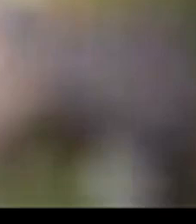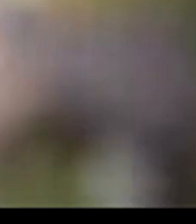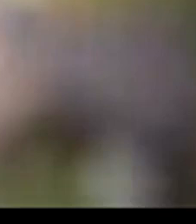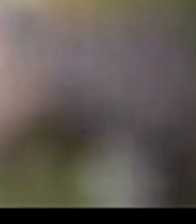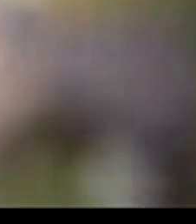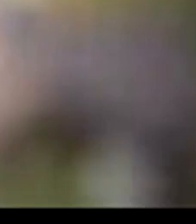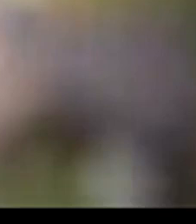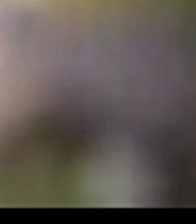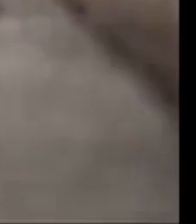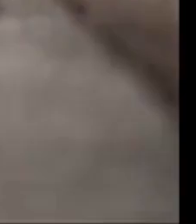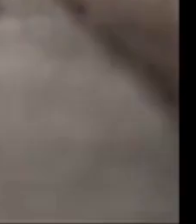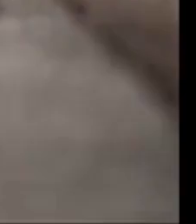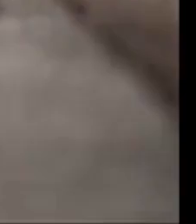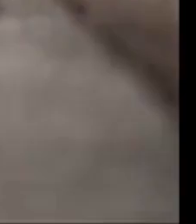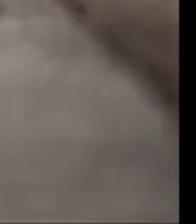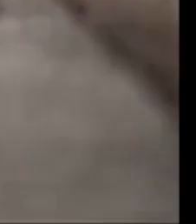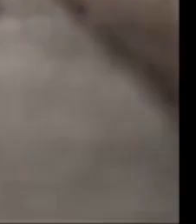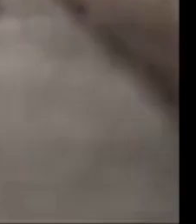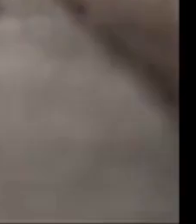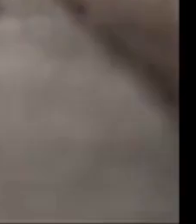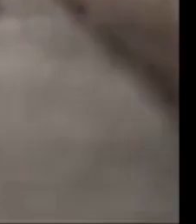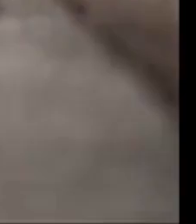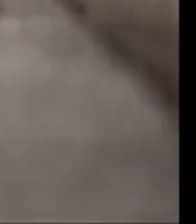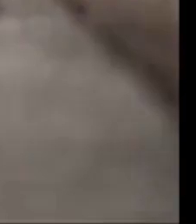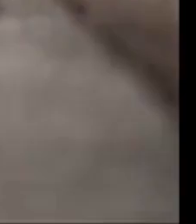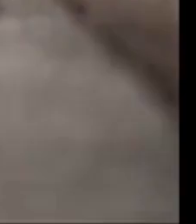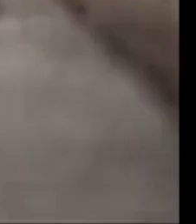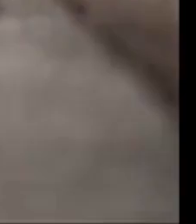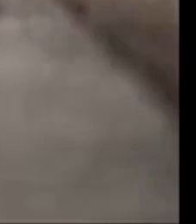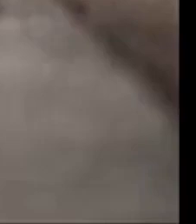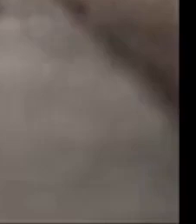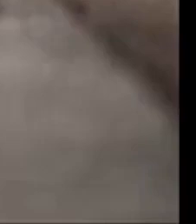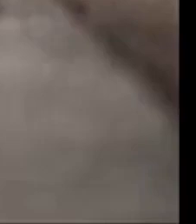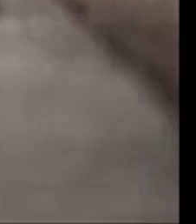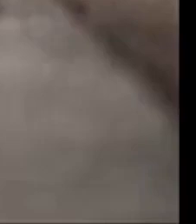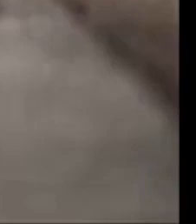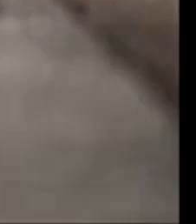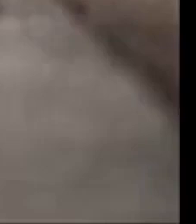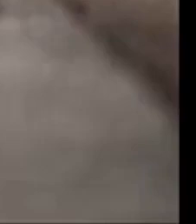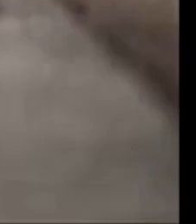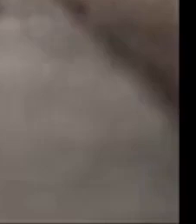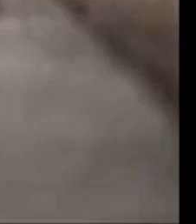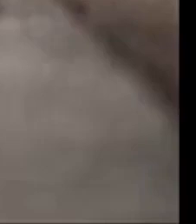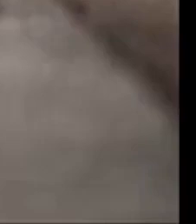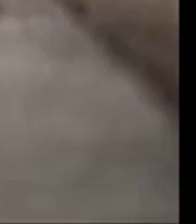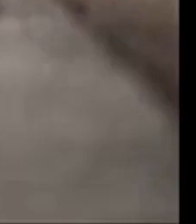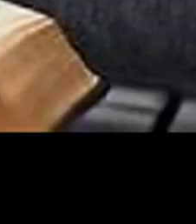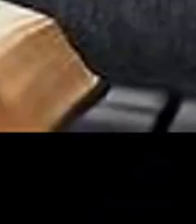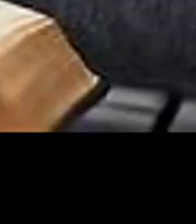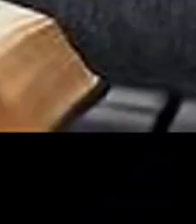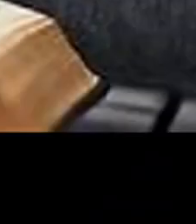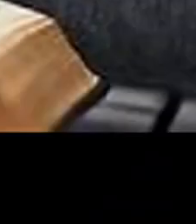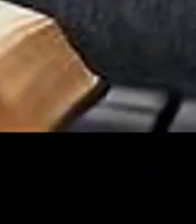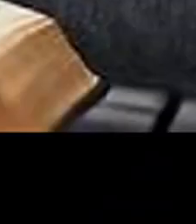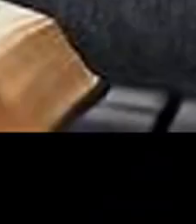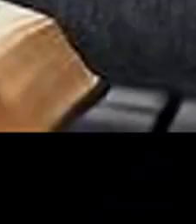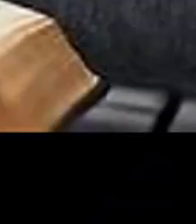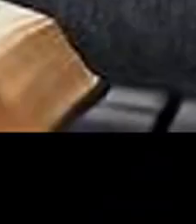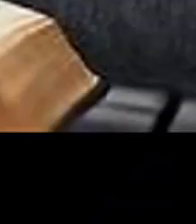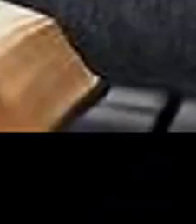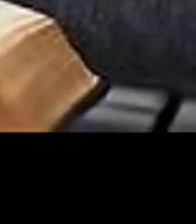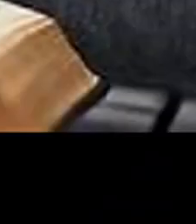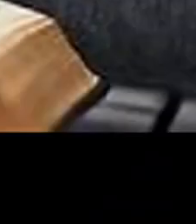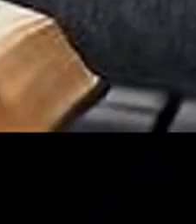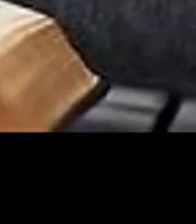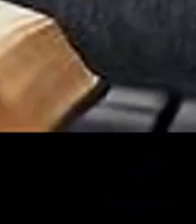good shepherd giveth his life for the sheep. But he that is an hireling, and not the shepherd, whose own the sheep are not,